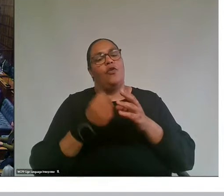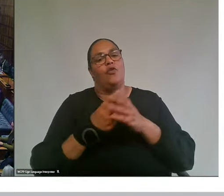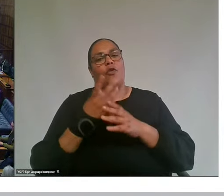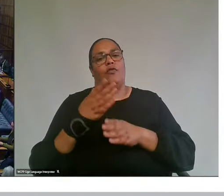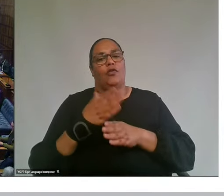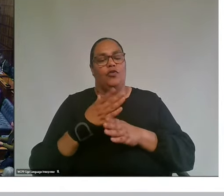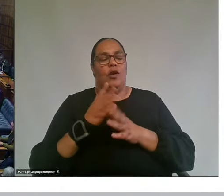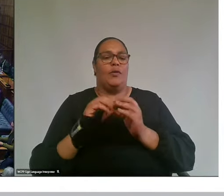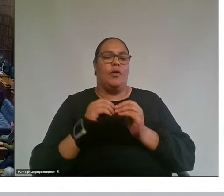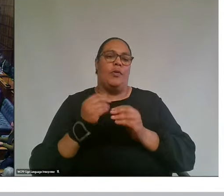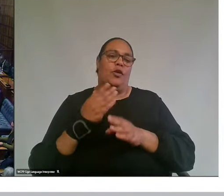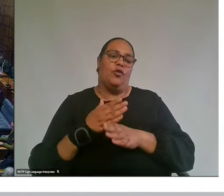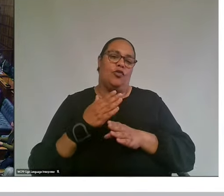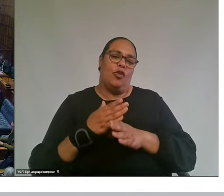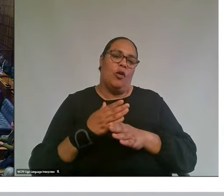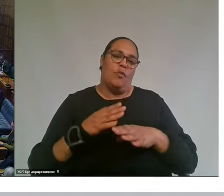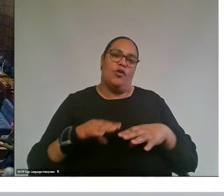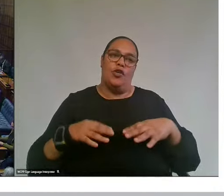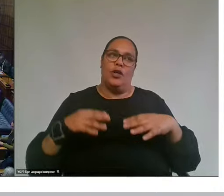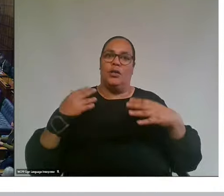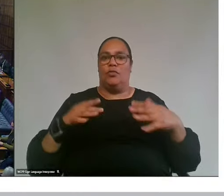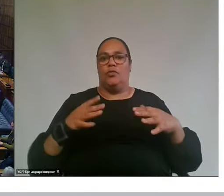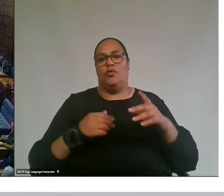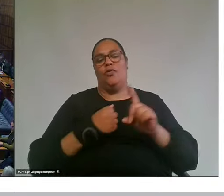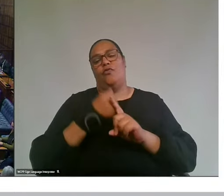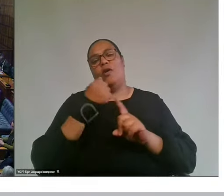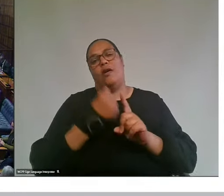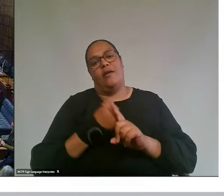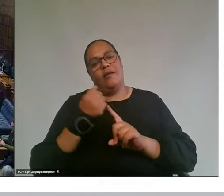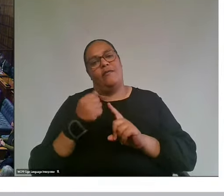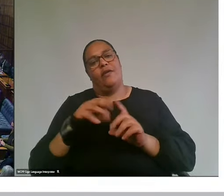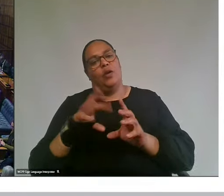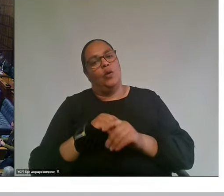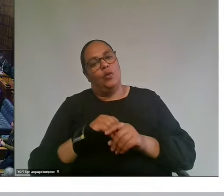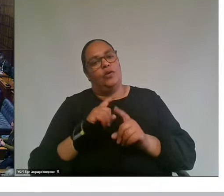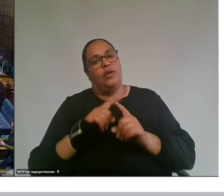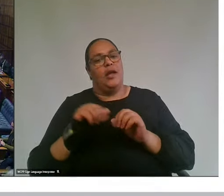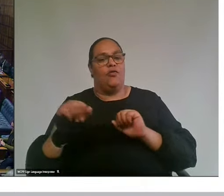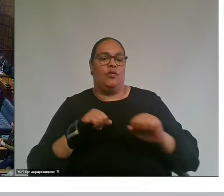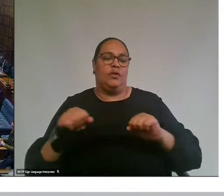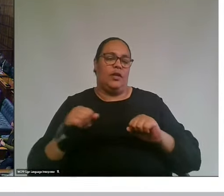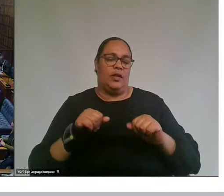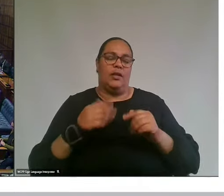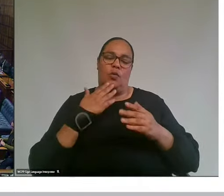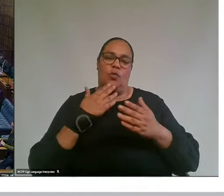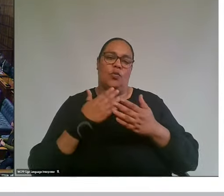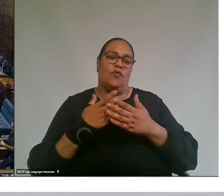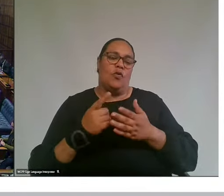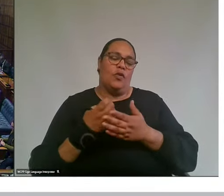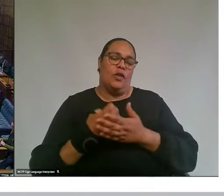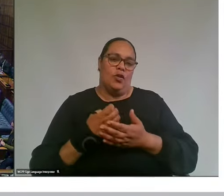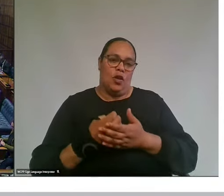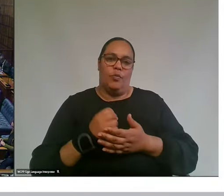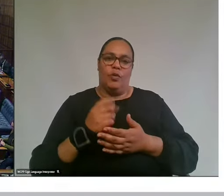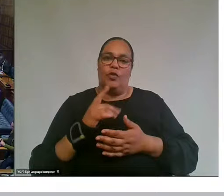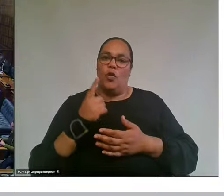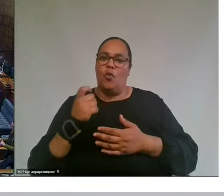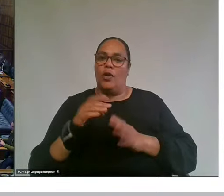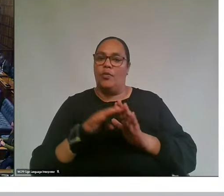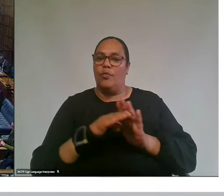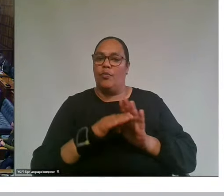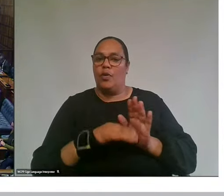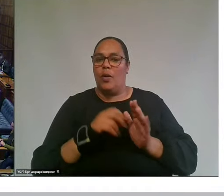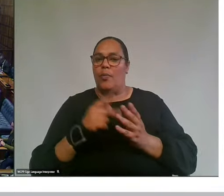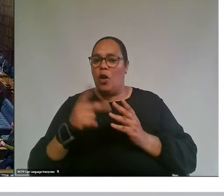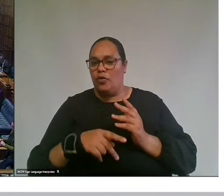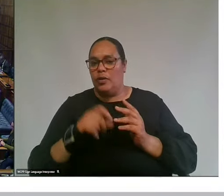to create a jobs Rich thriving inclusive and resilient prental economy so all of the programs and projects